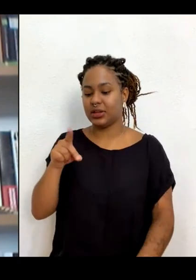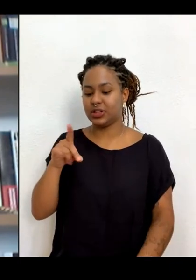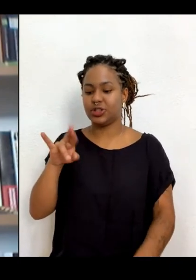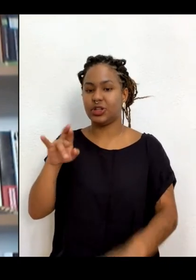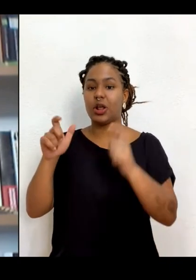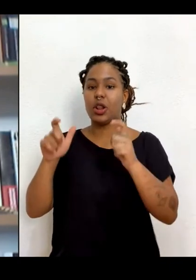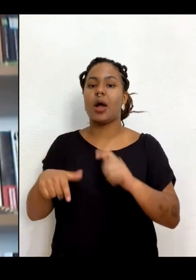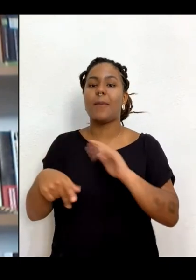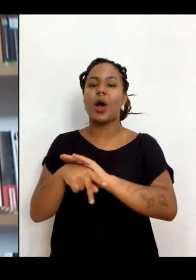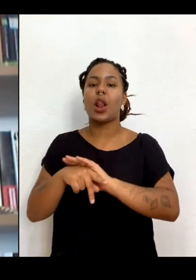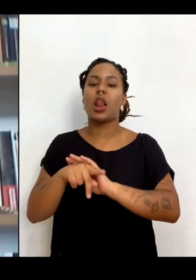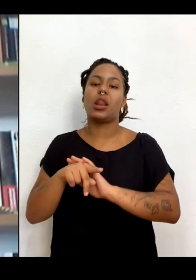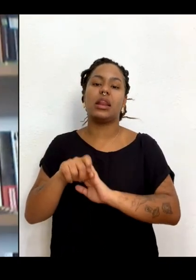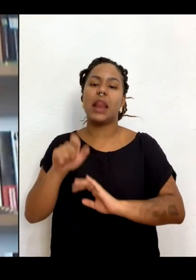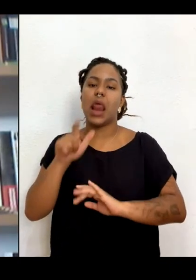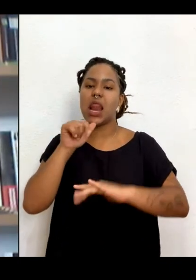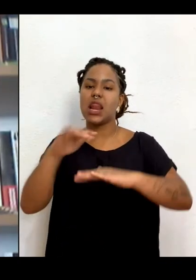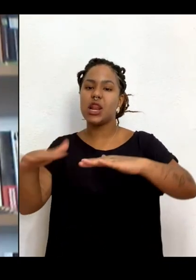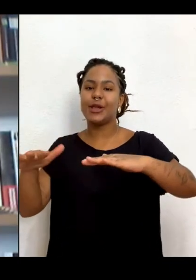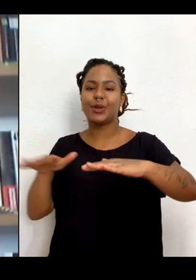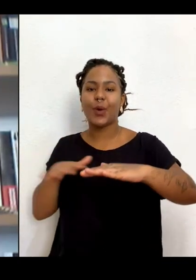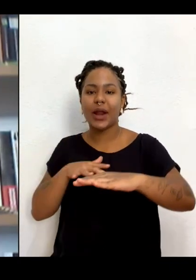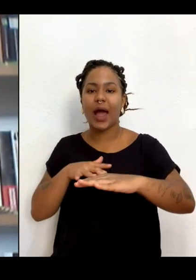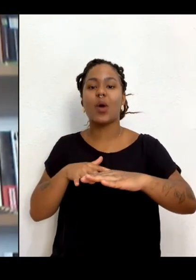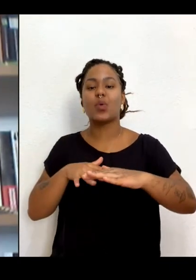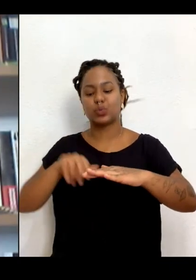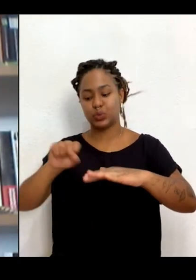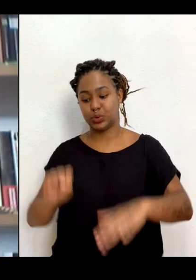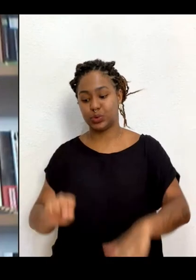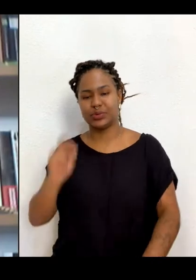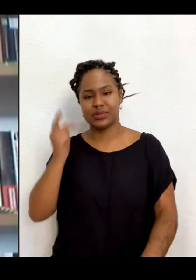Sao Paulo in companies